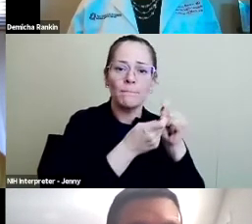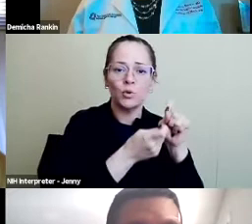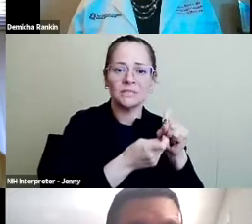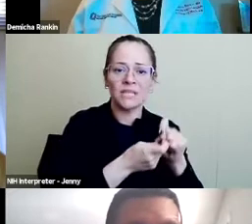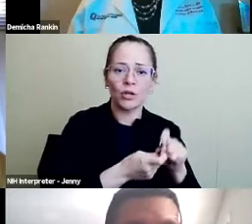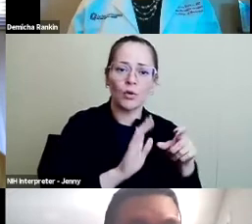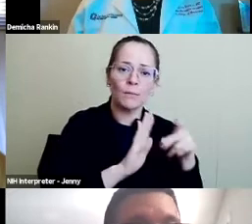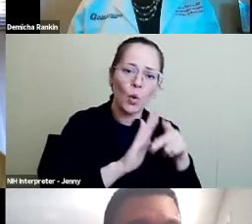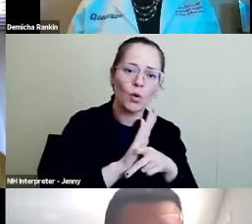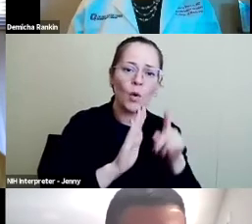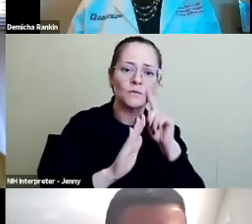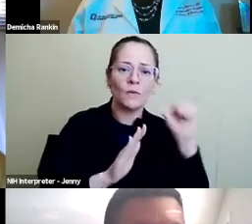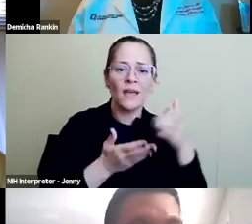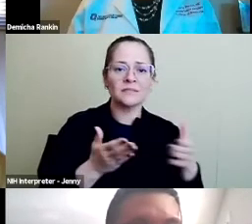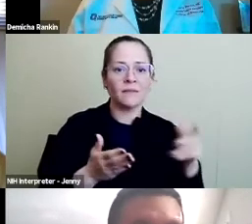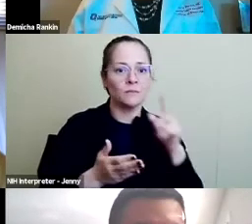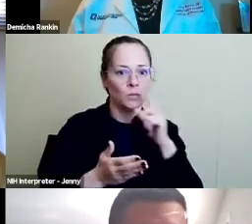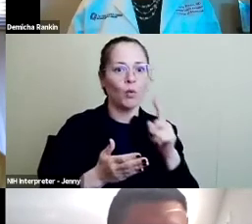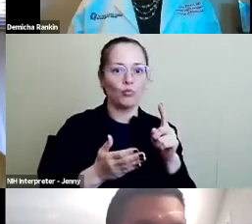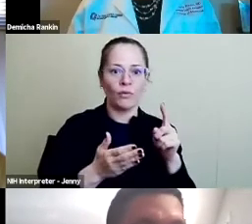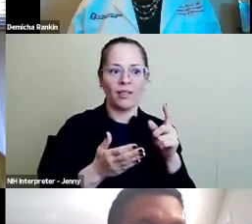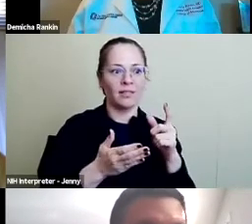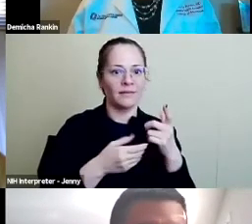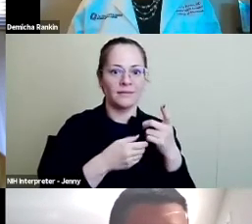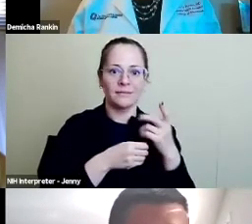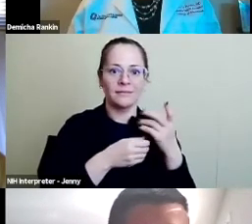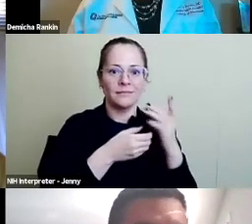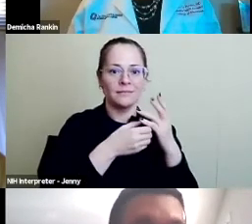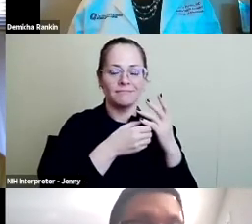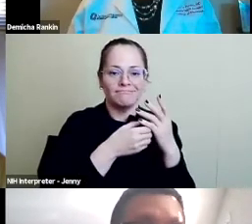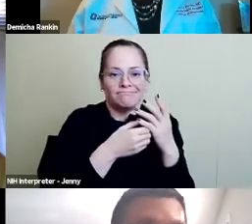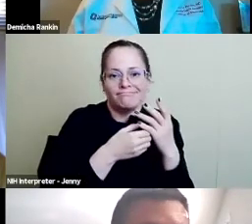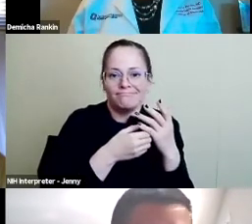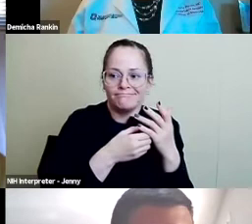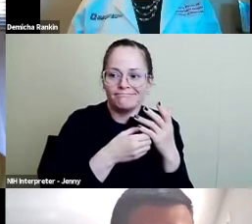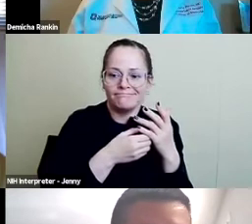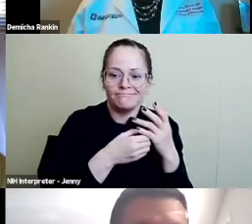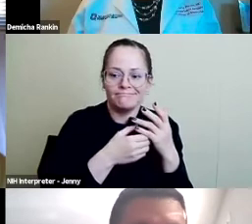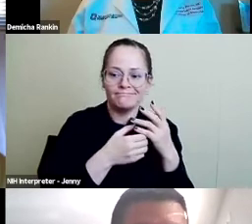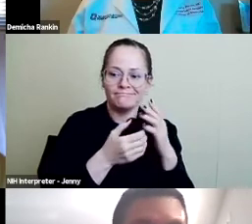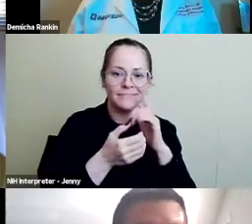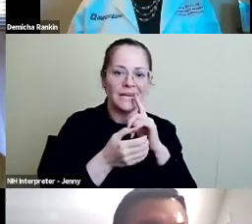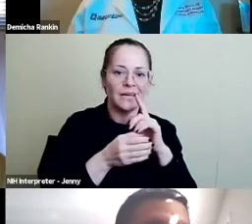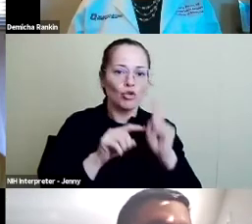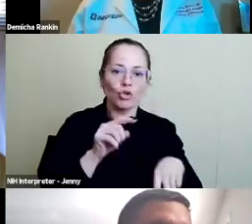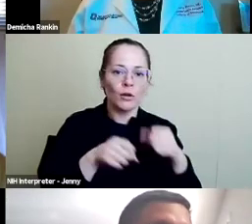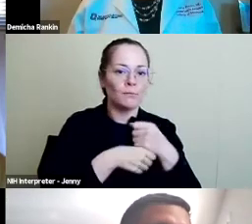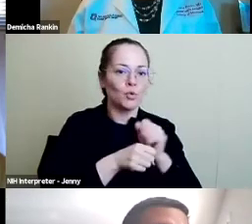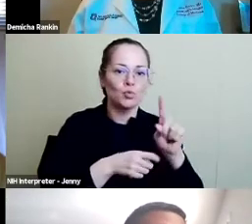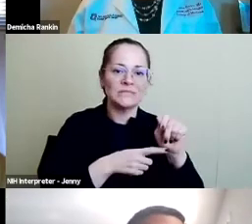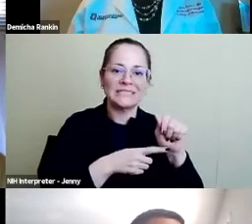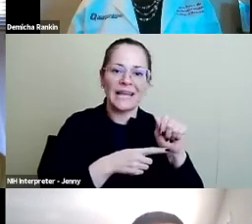stuff going. So that definitely put a hamper on our ability to, you know, produce data and get papers out.